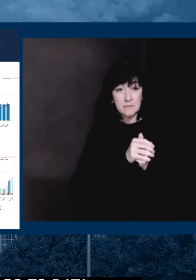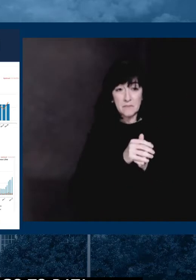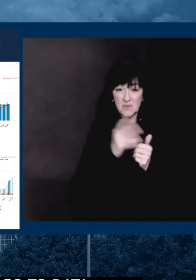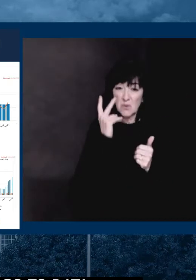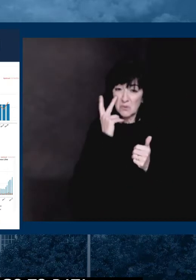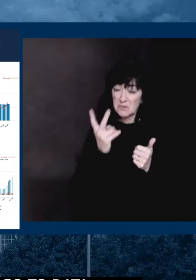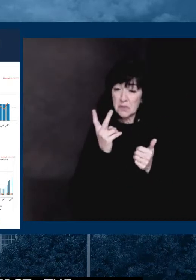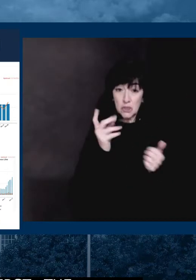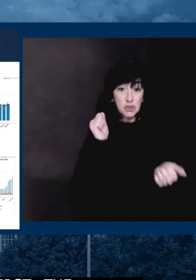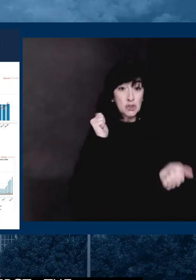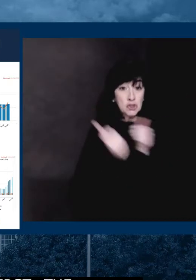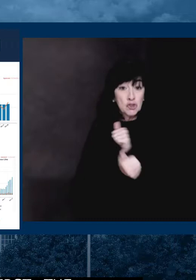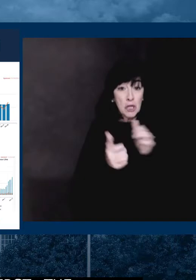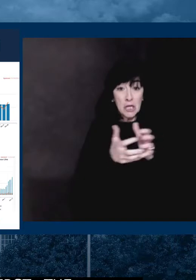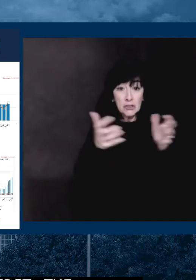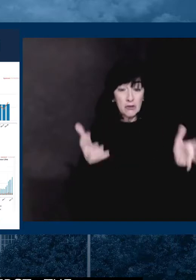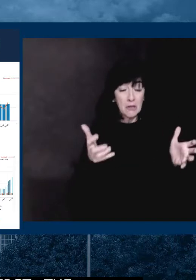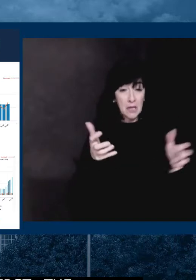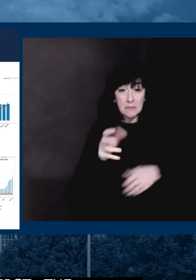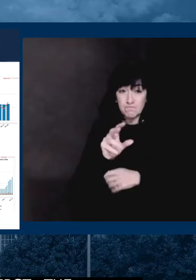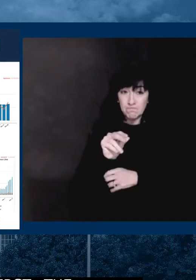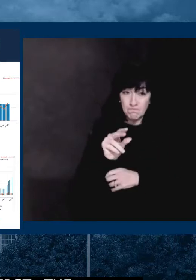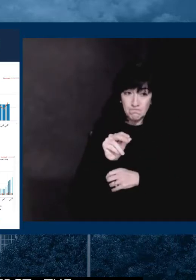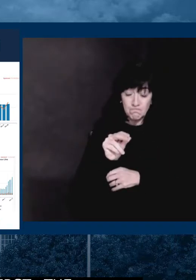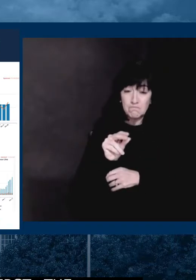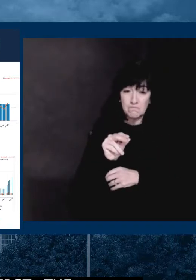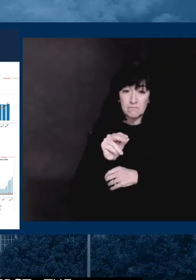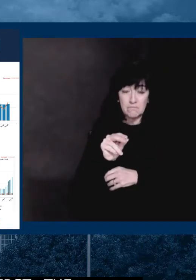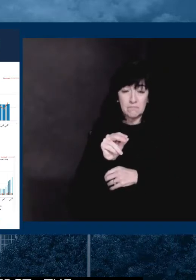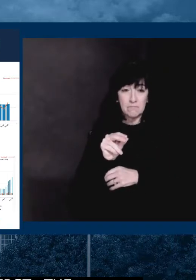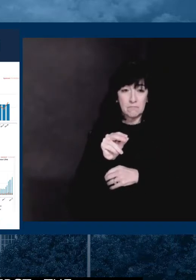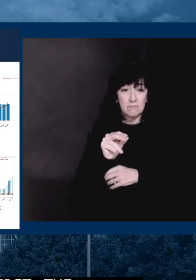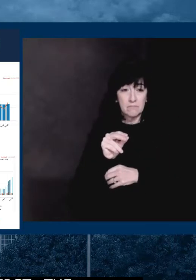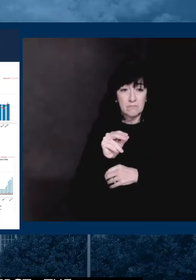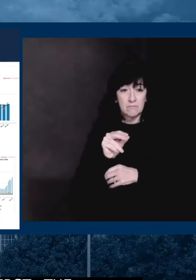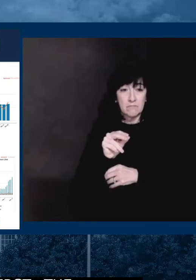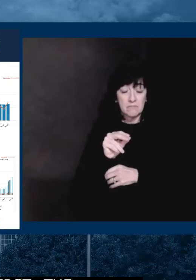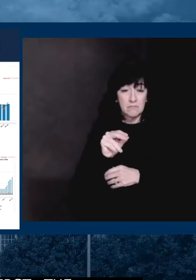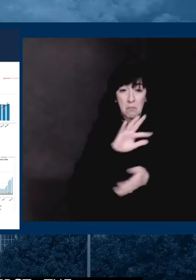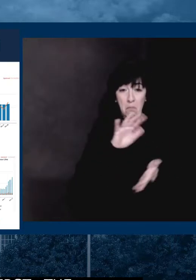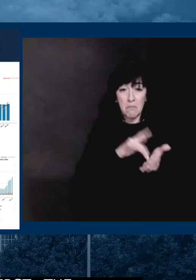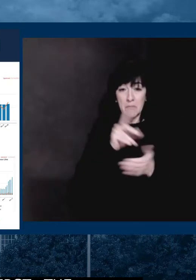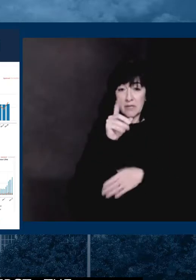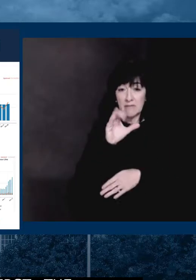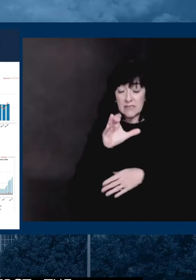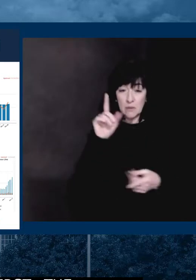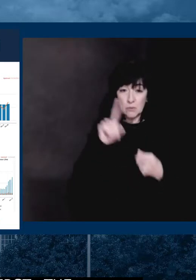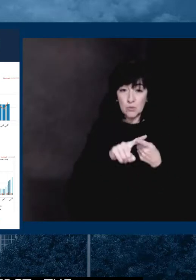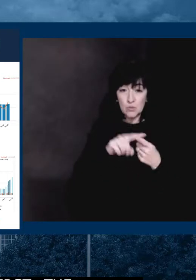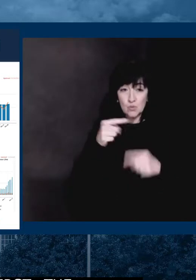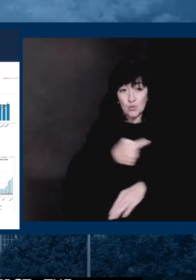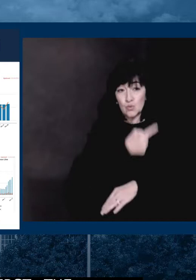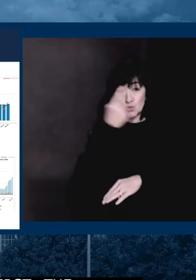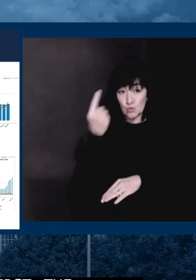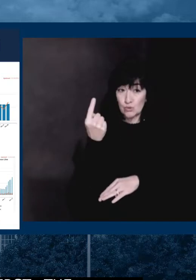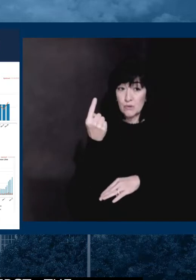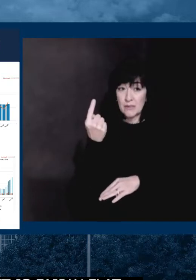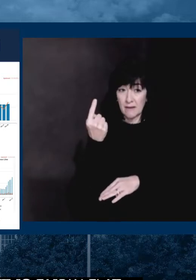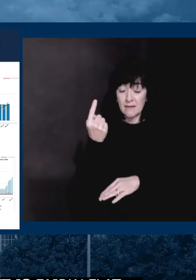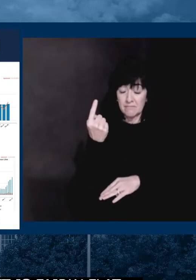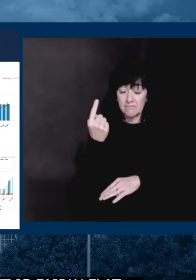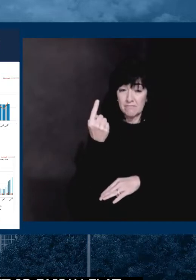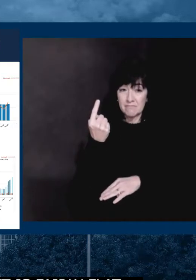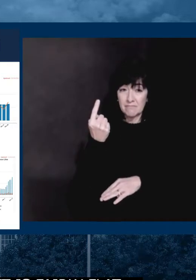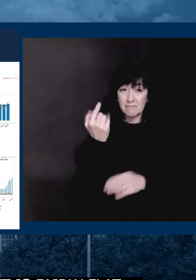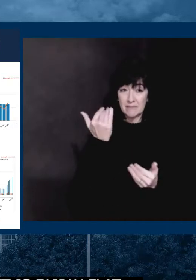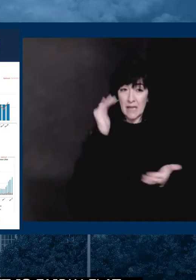It's starting out in mid-December to today. On the far right at